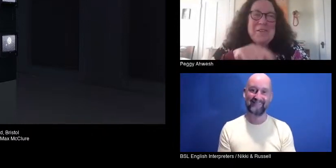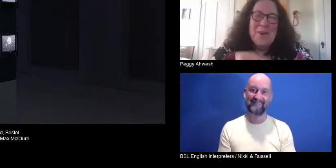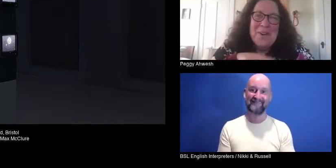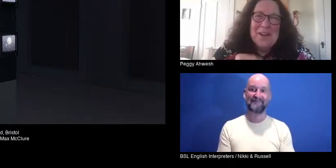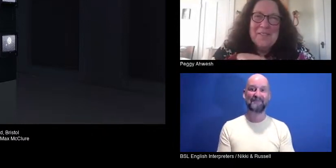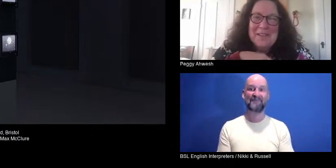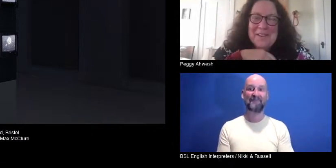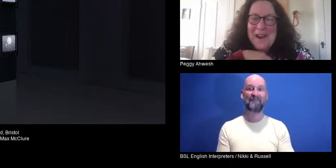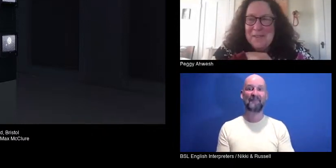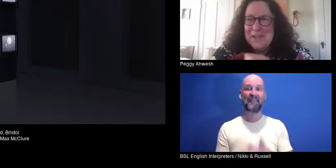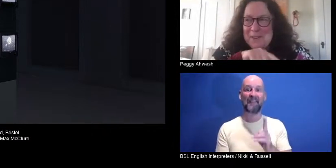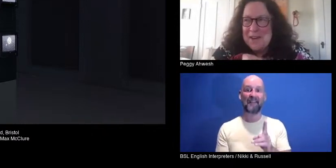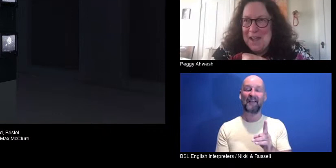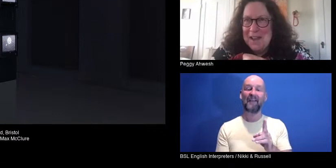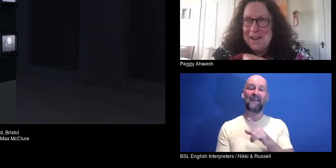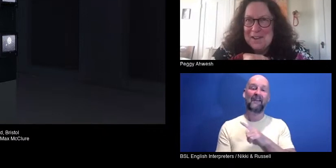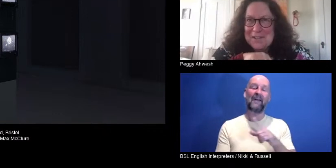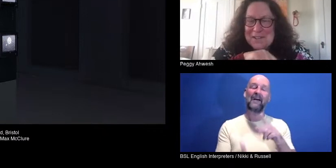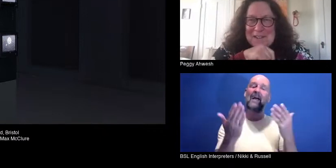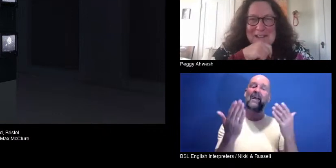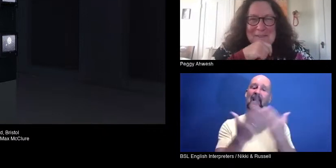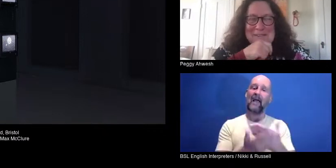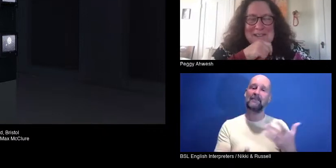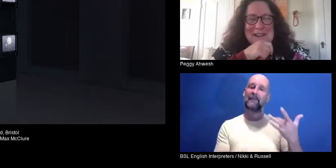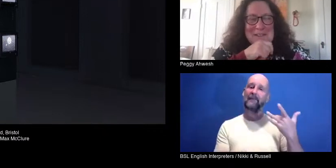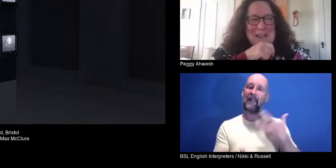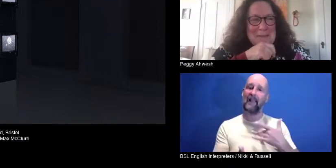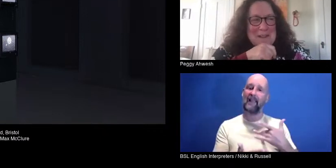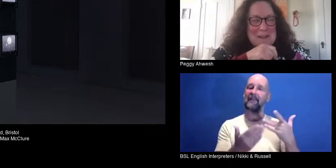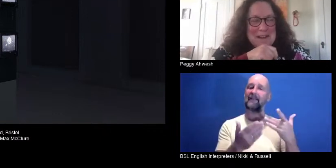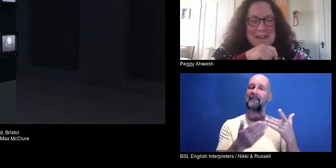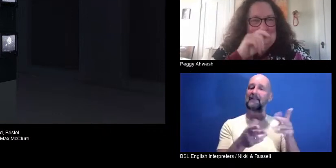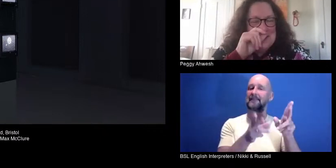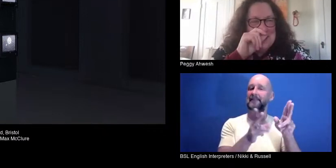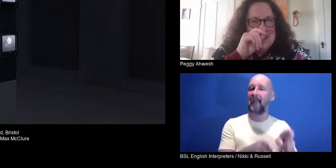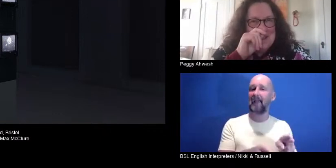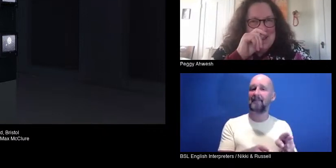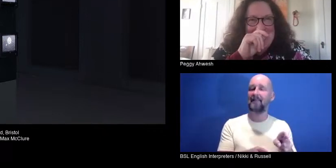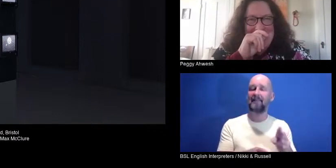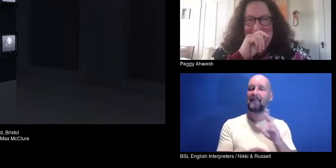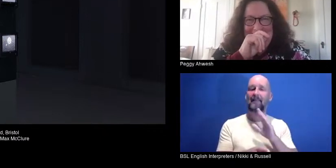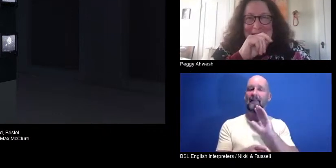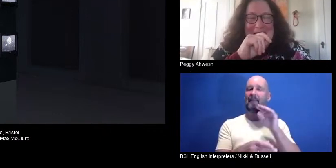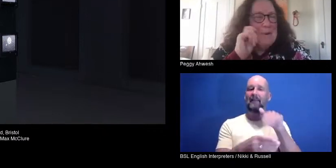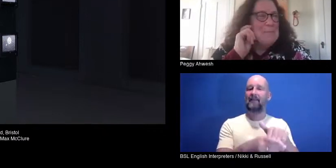I didn't work on Night of the Living Dead, actually. I was kind of came a little bit later.